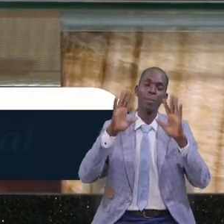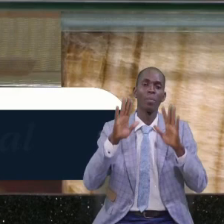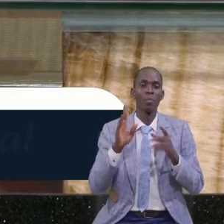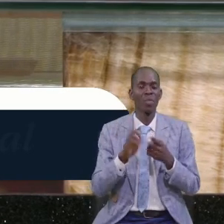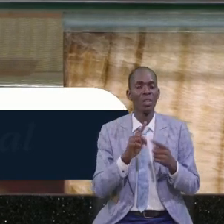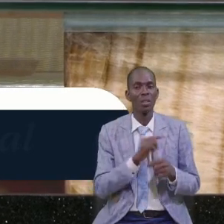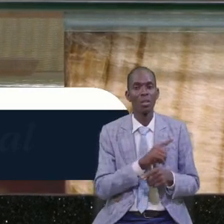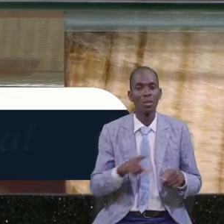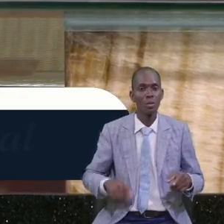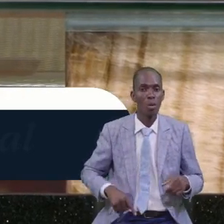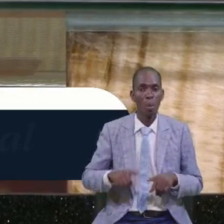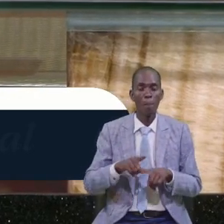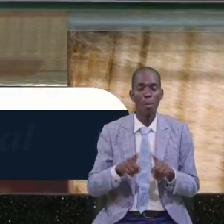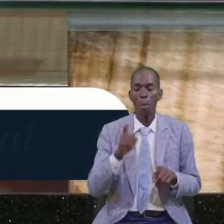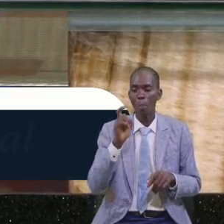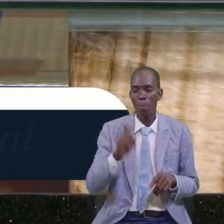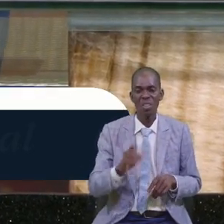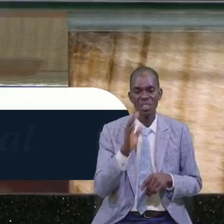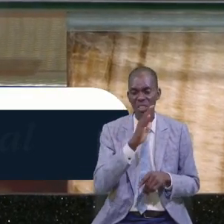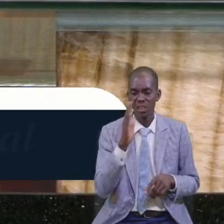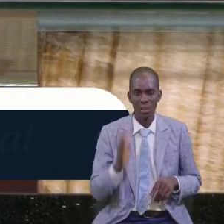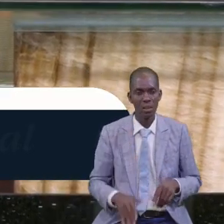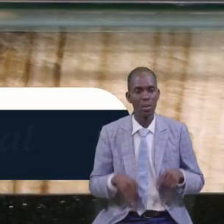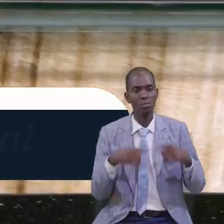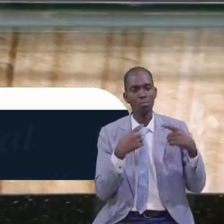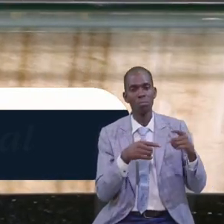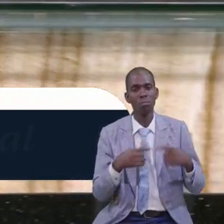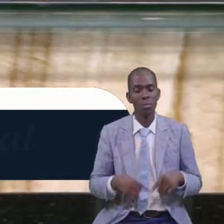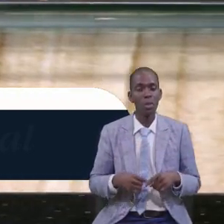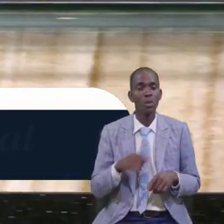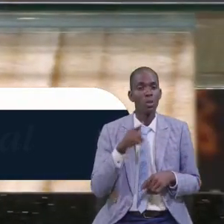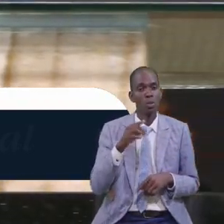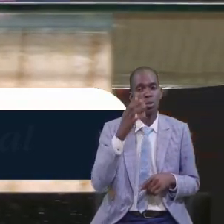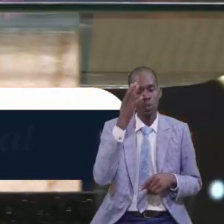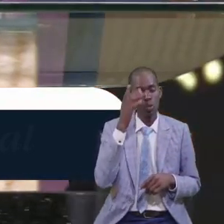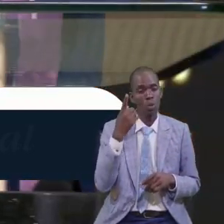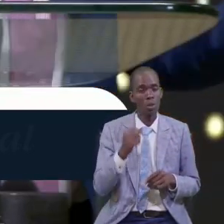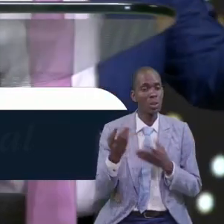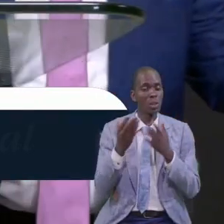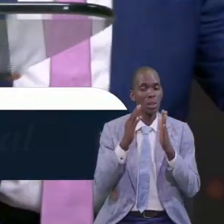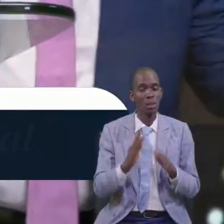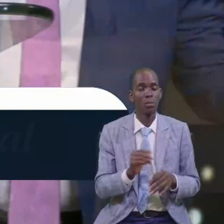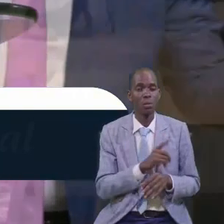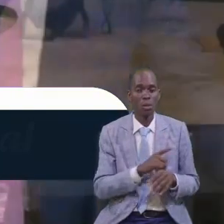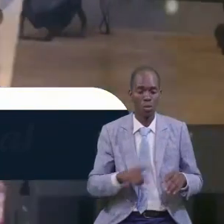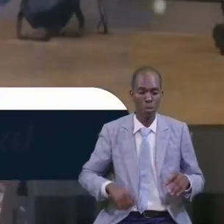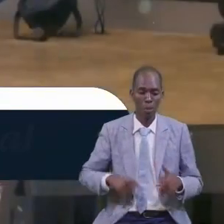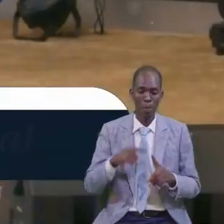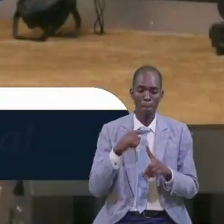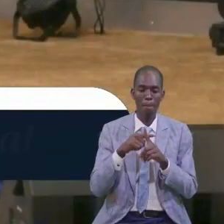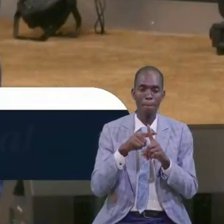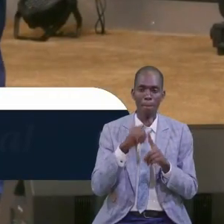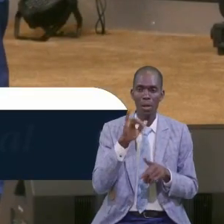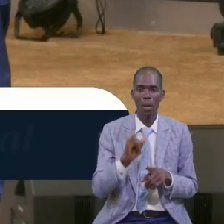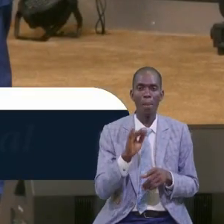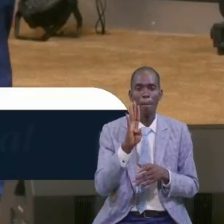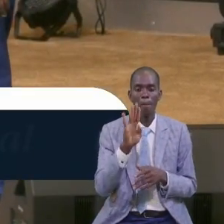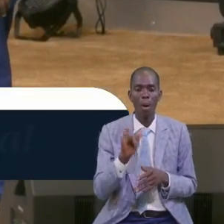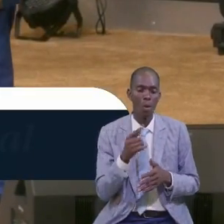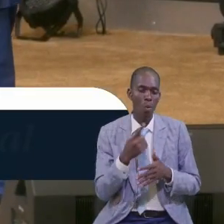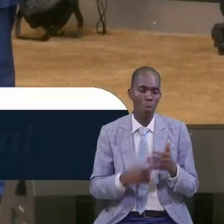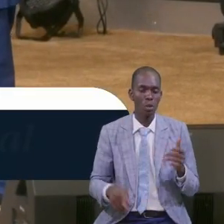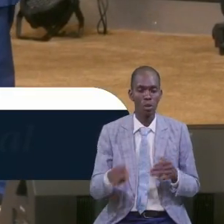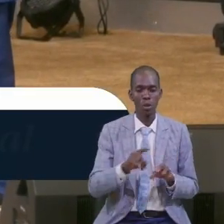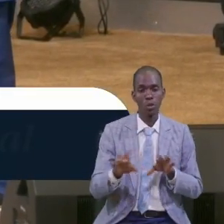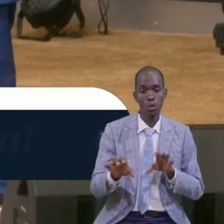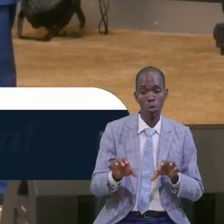to the Lord, but must never strive. You know, the servant of the Lord positively by what he does,